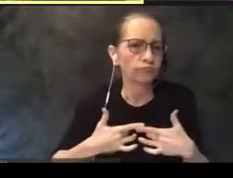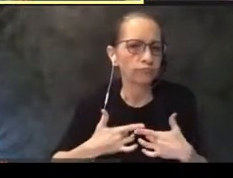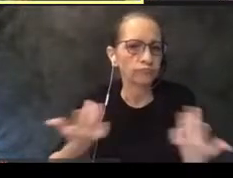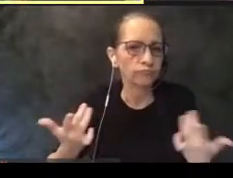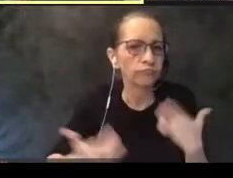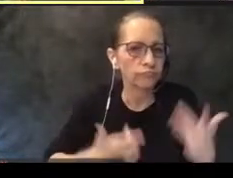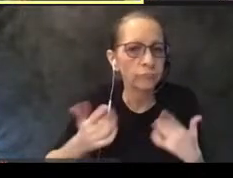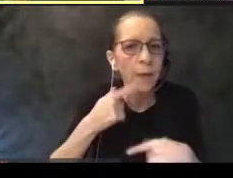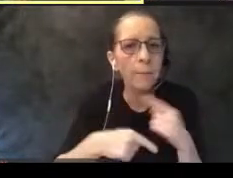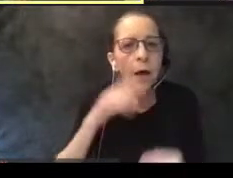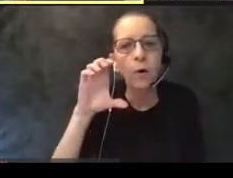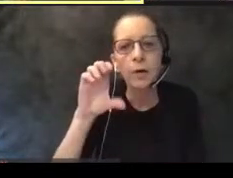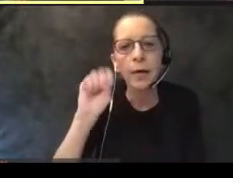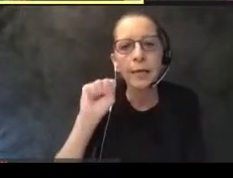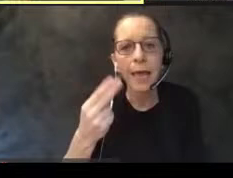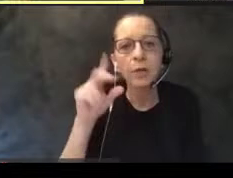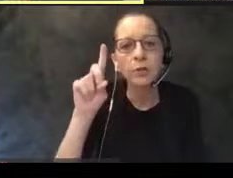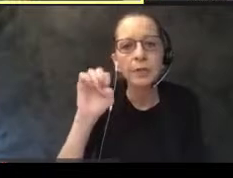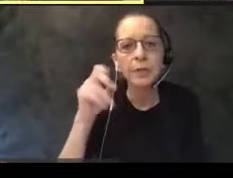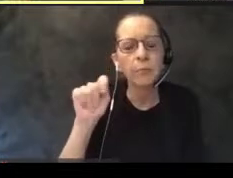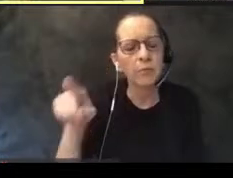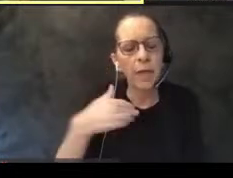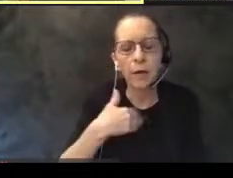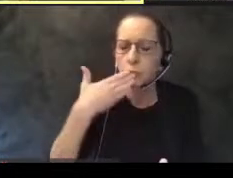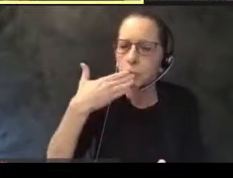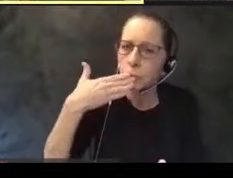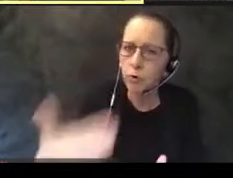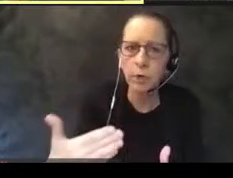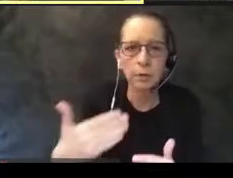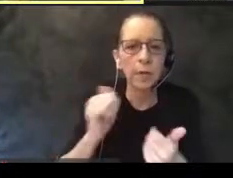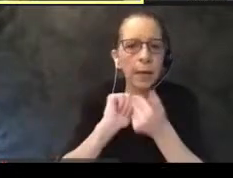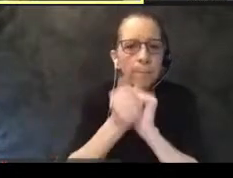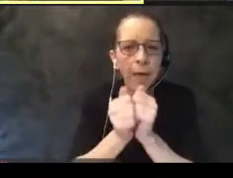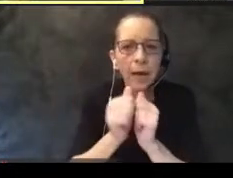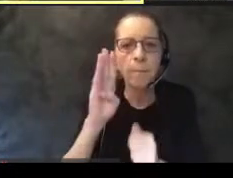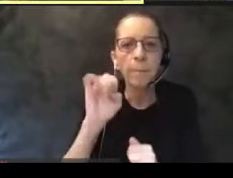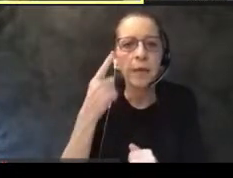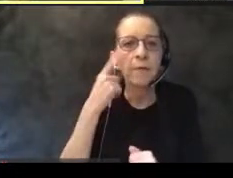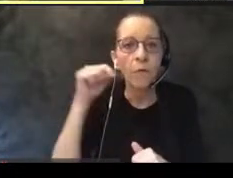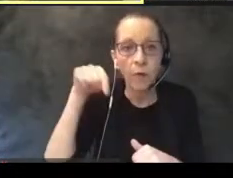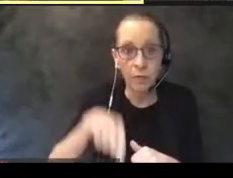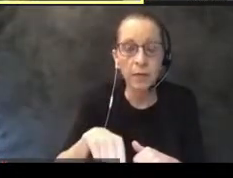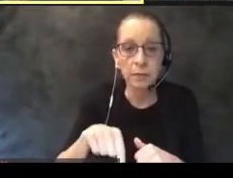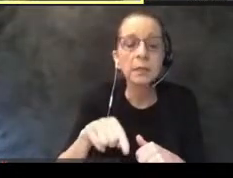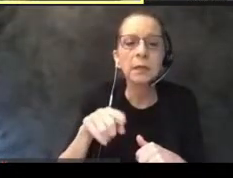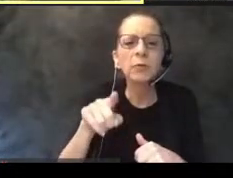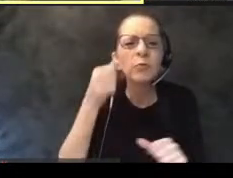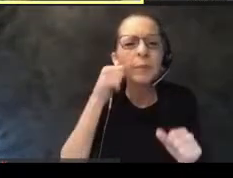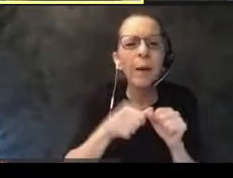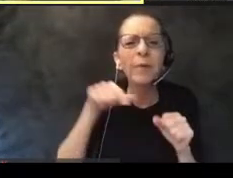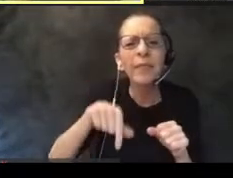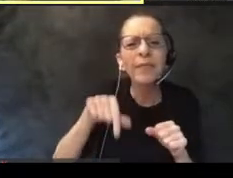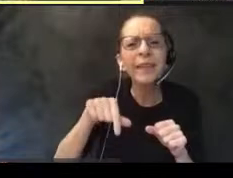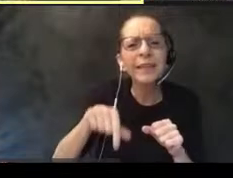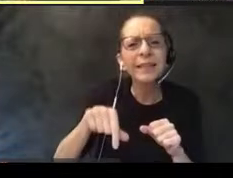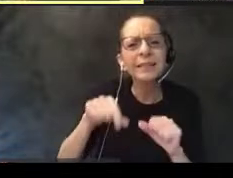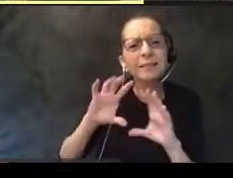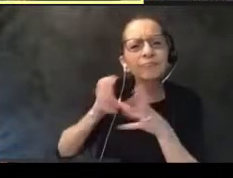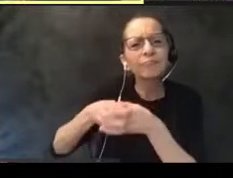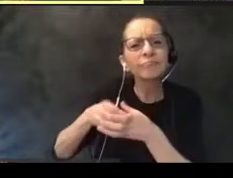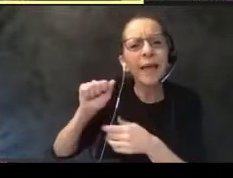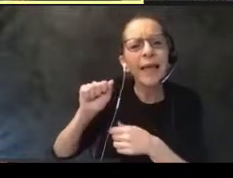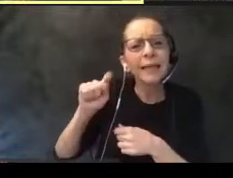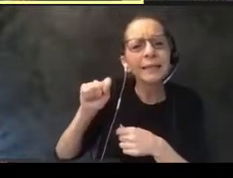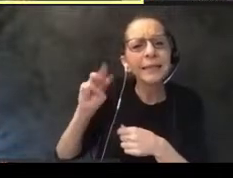about Cash Depot, who put in a very competitive bid for this block. As you may recall, this block of